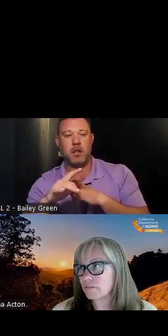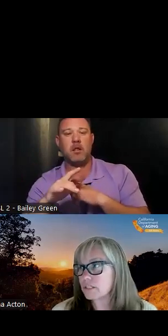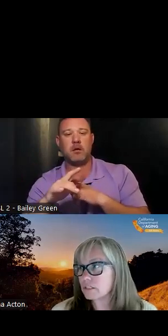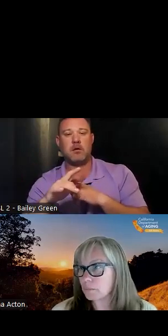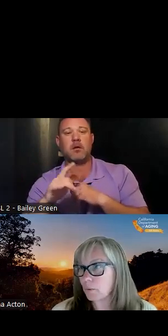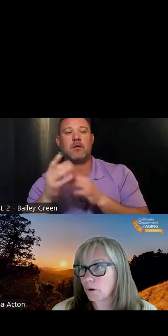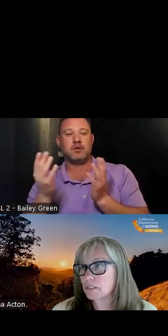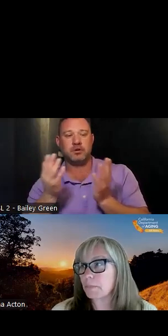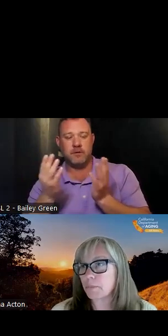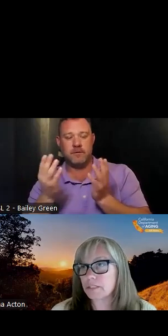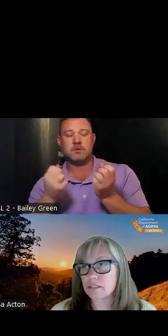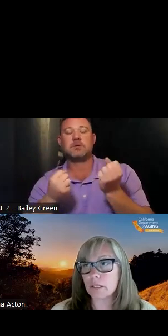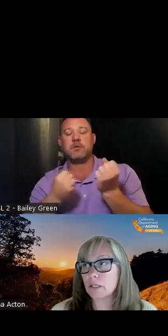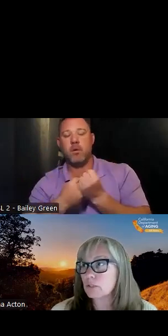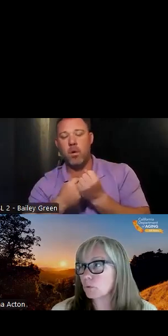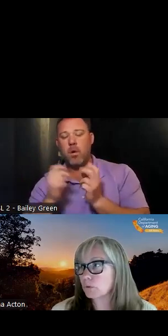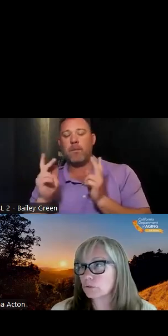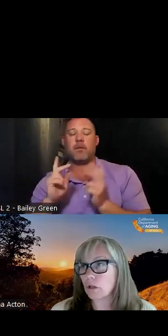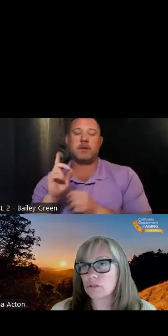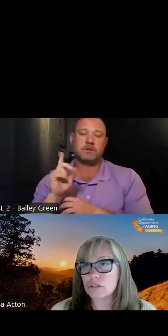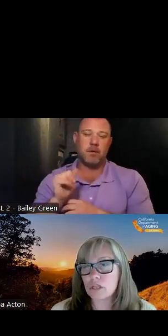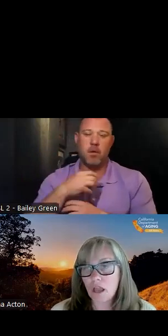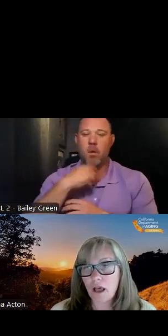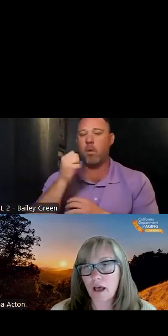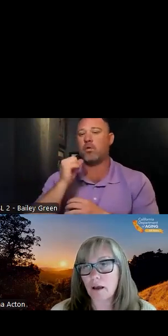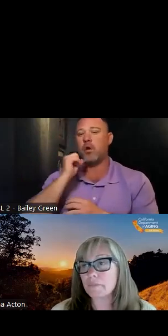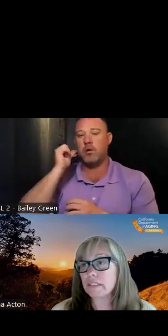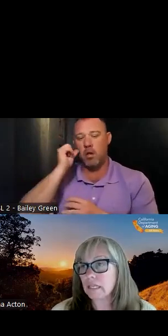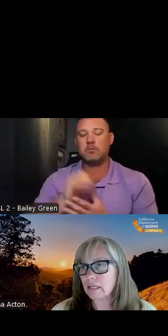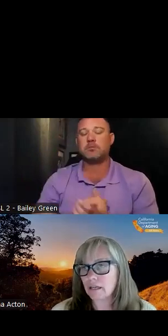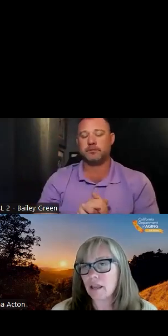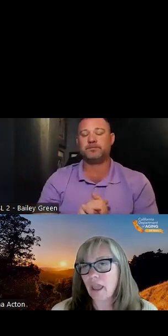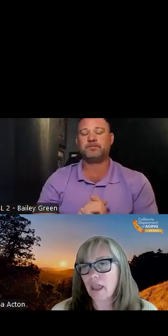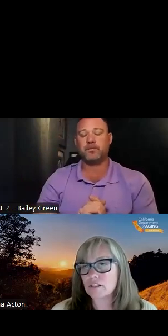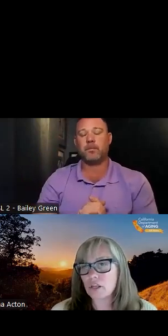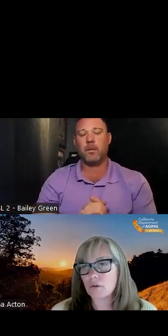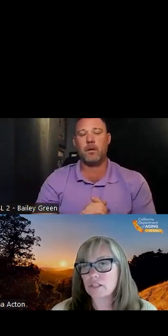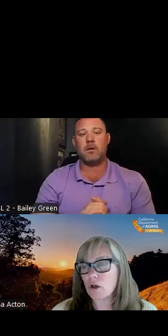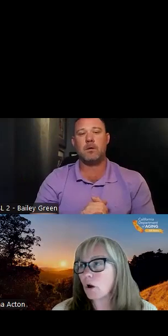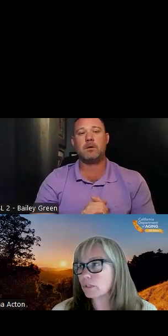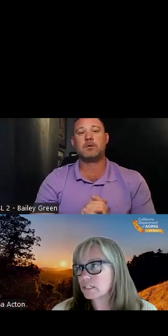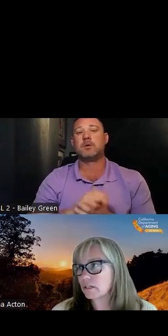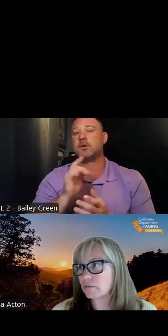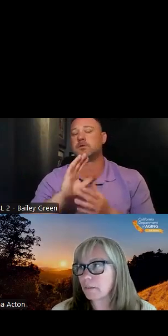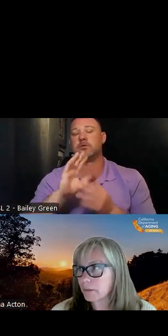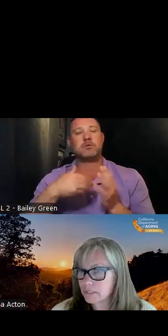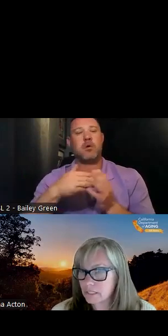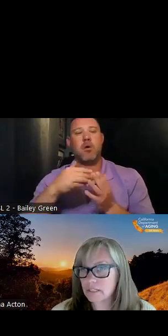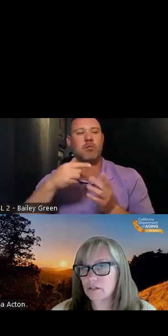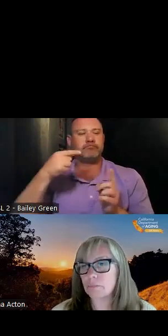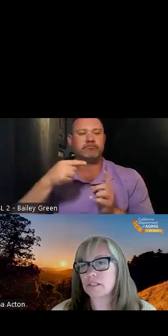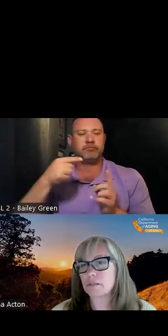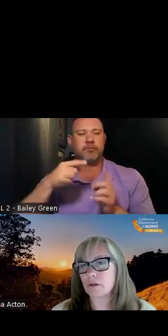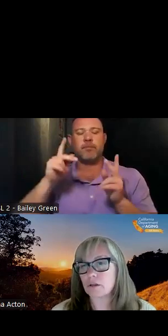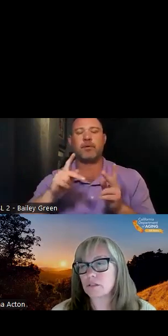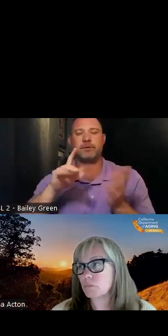the services and supports people with disabilities, older adults, need. And so this is all really centered around